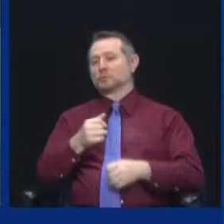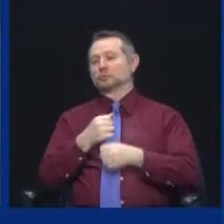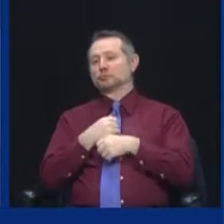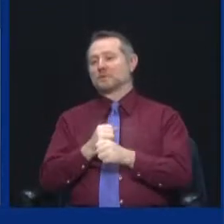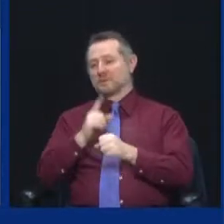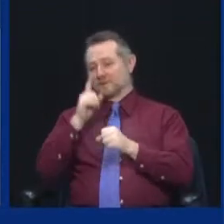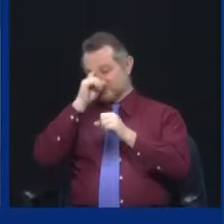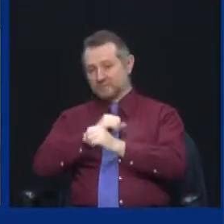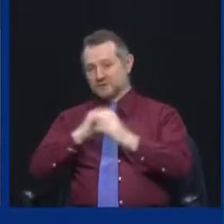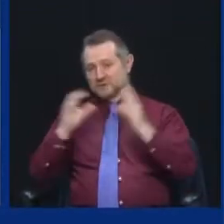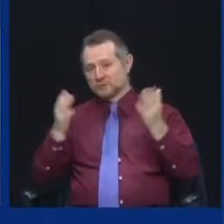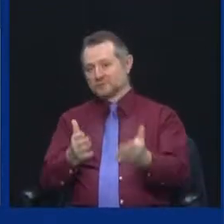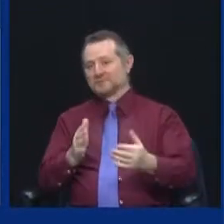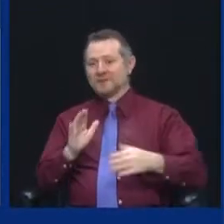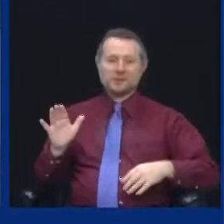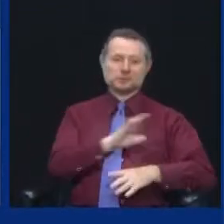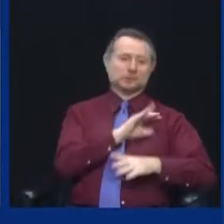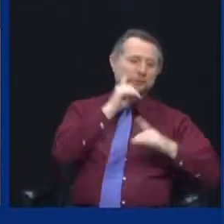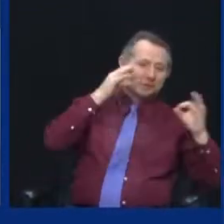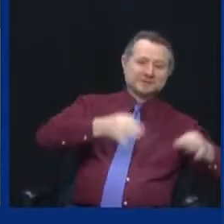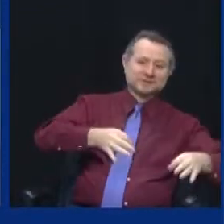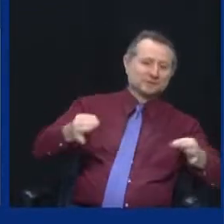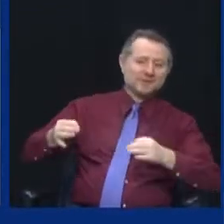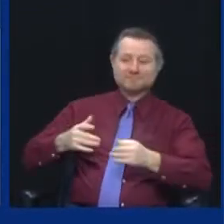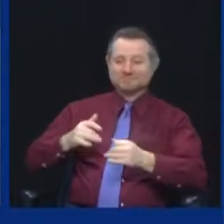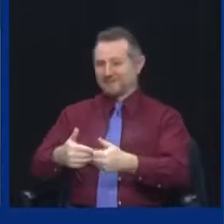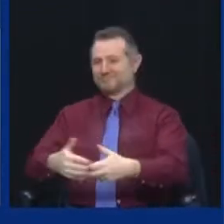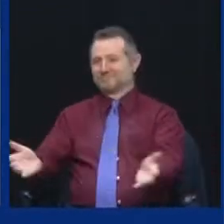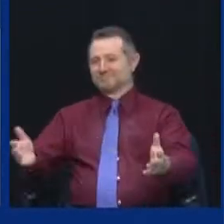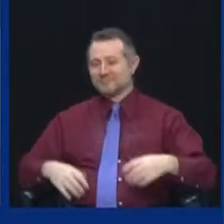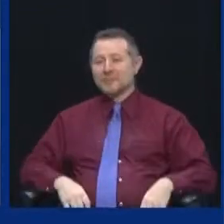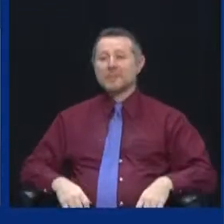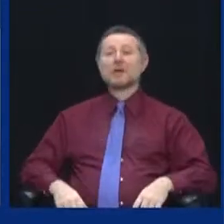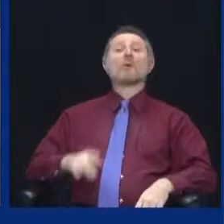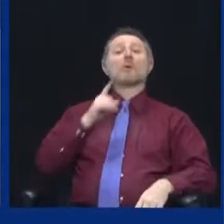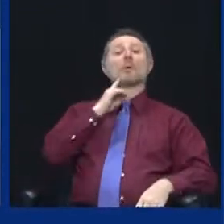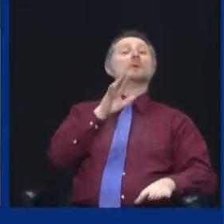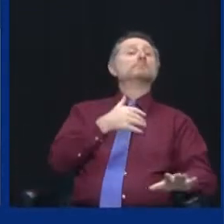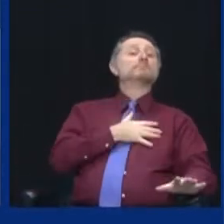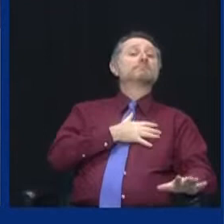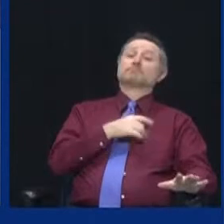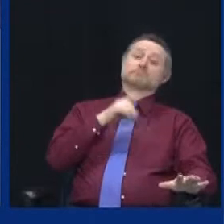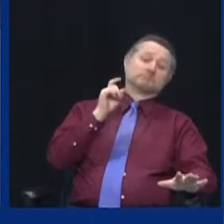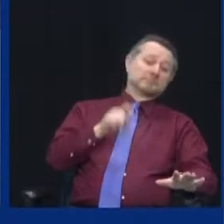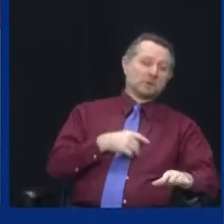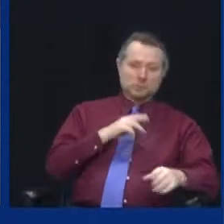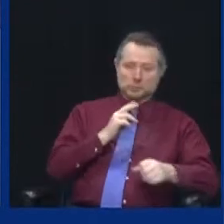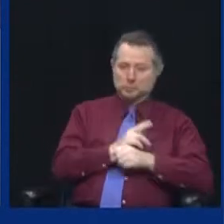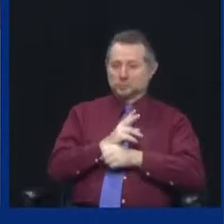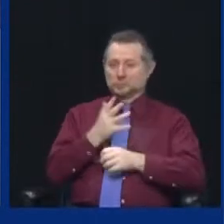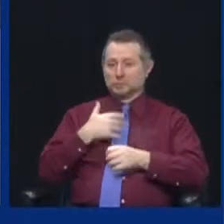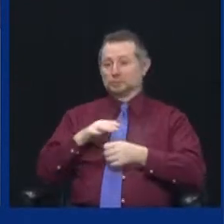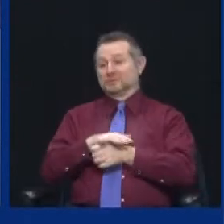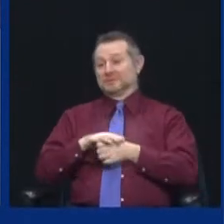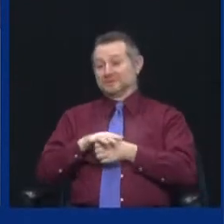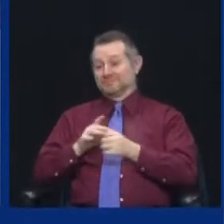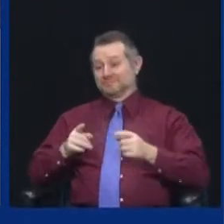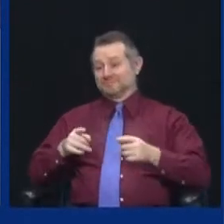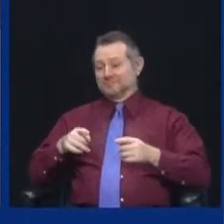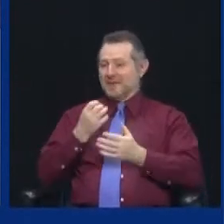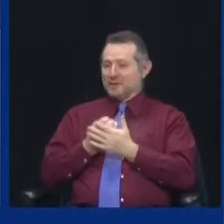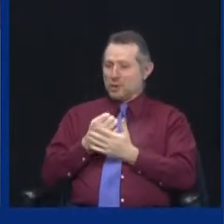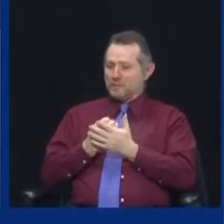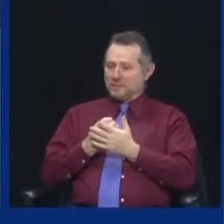Those are decisions that you have to make. And you have to make it through this Regional Economic Council in the next couple of